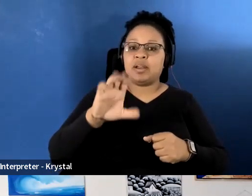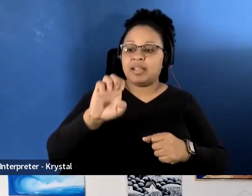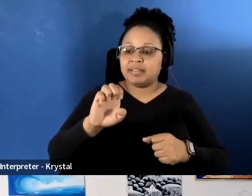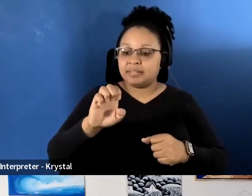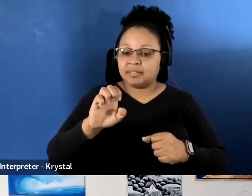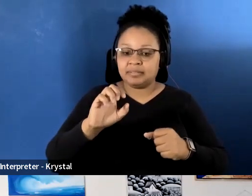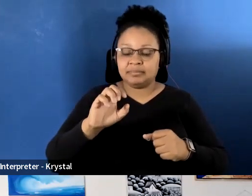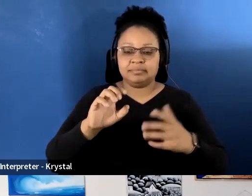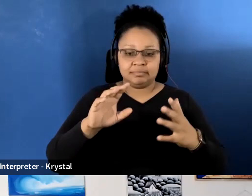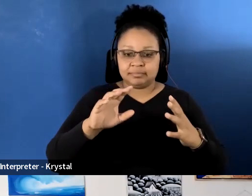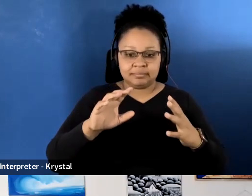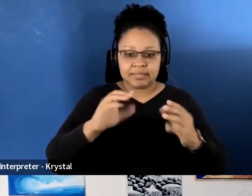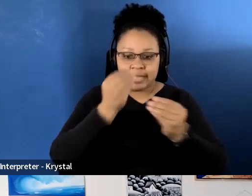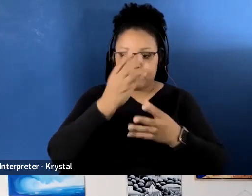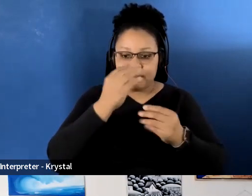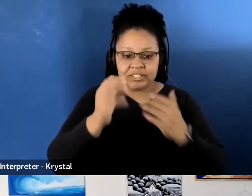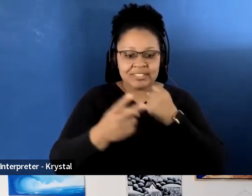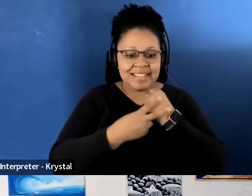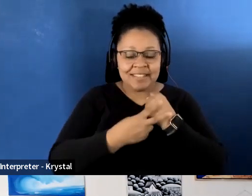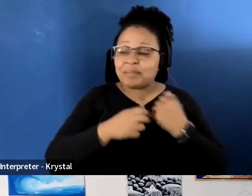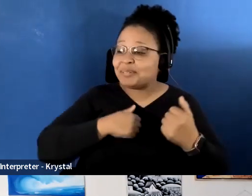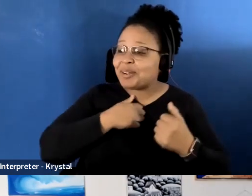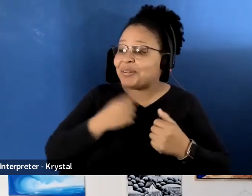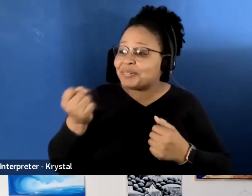about that. What was the question again?